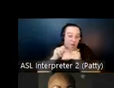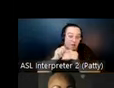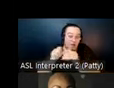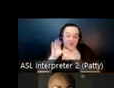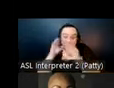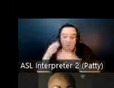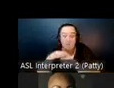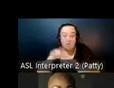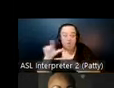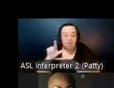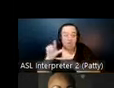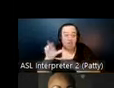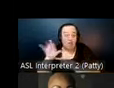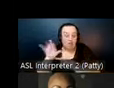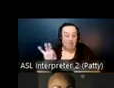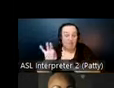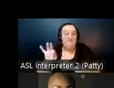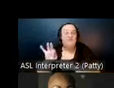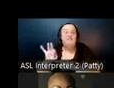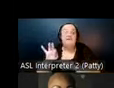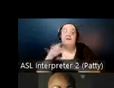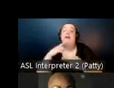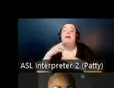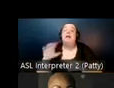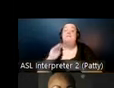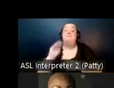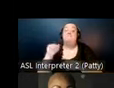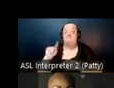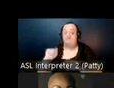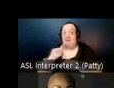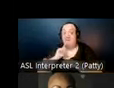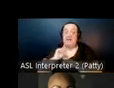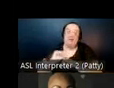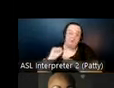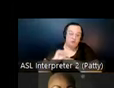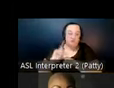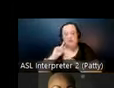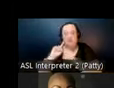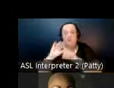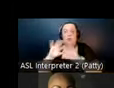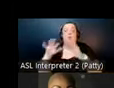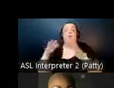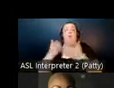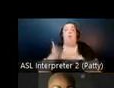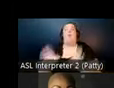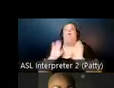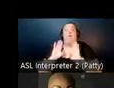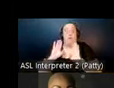Legacy Restoration Fund, MAT execution for the overall benefit of park units within the Northeast